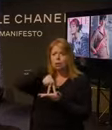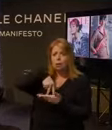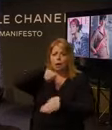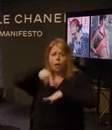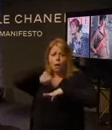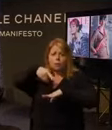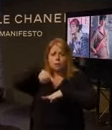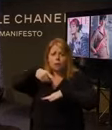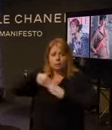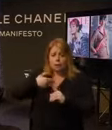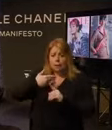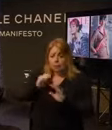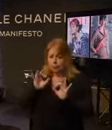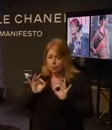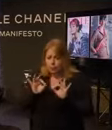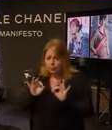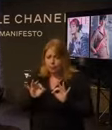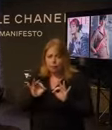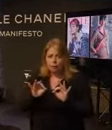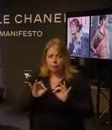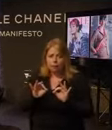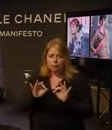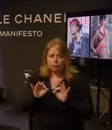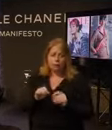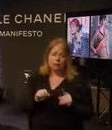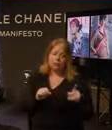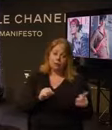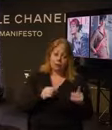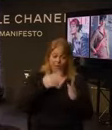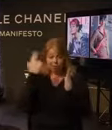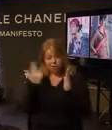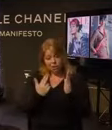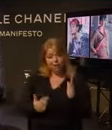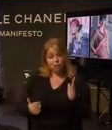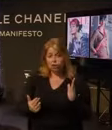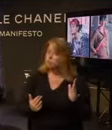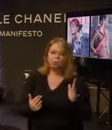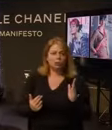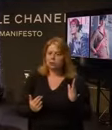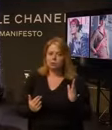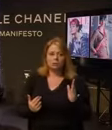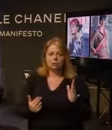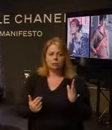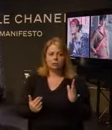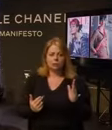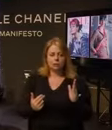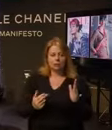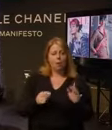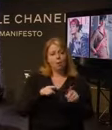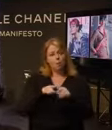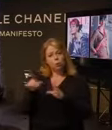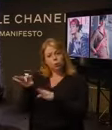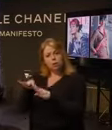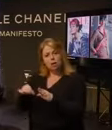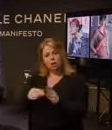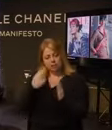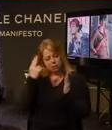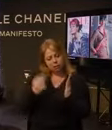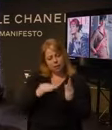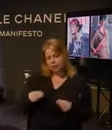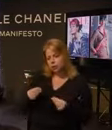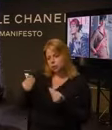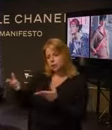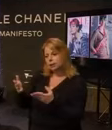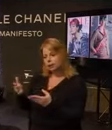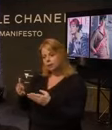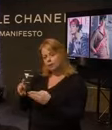she perfects this. She was not someone that sketched. A lot of designers obviously start with a sketch, hand that over to the atelier to execute in garment form.